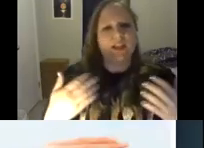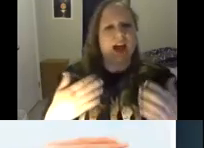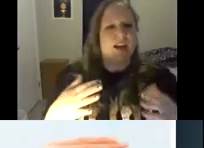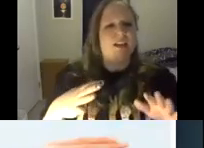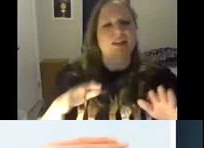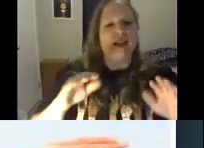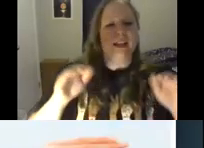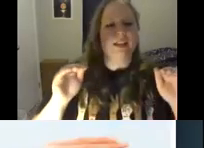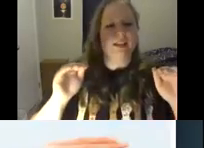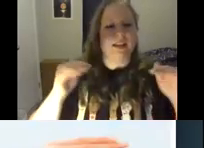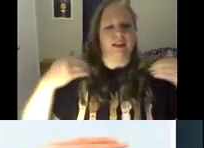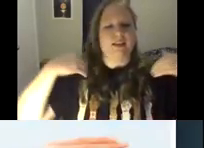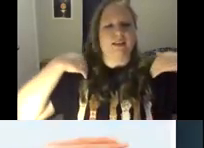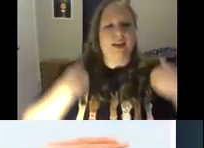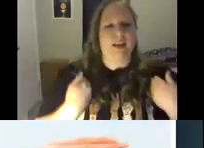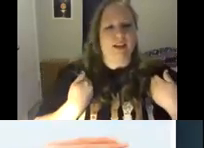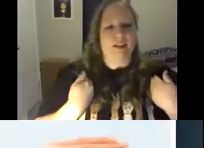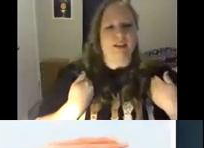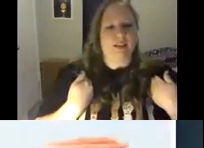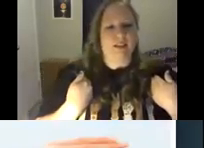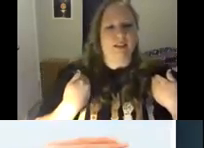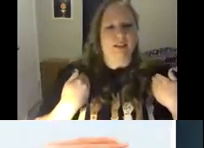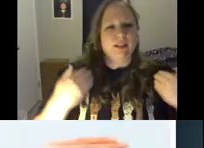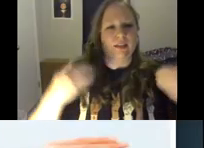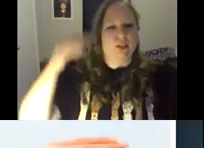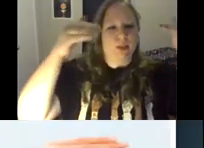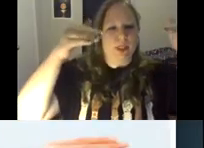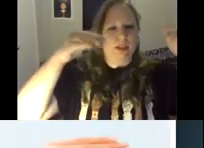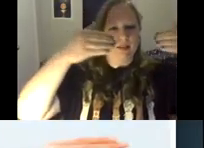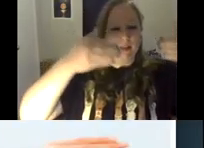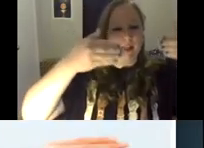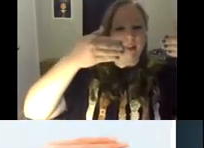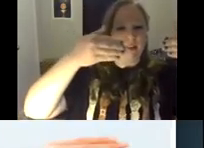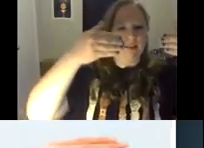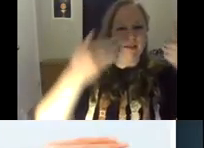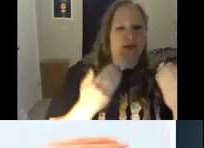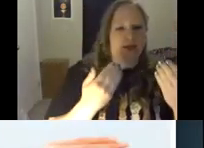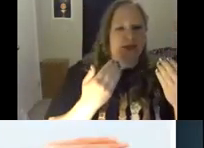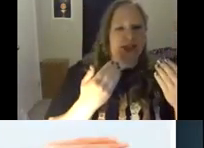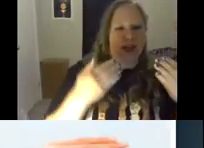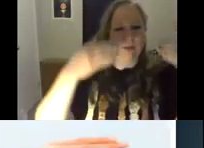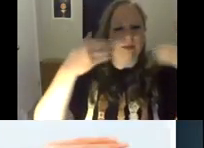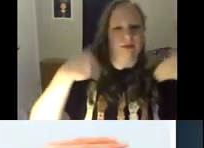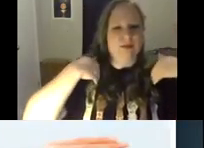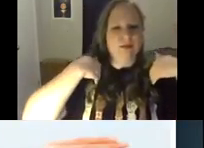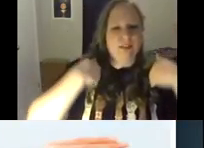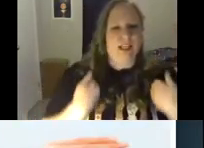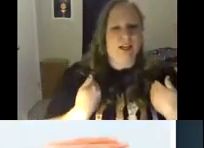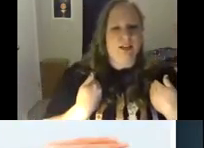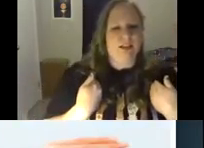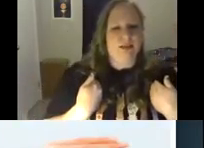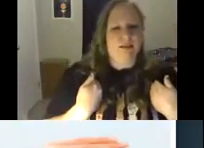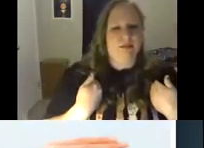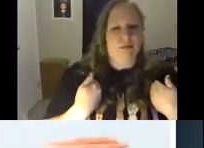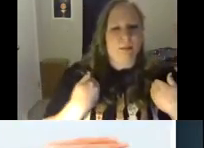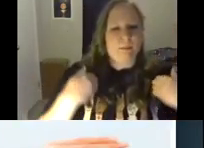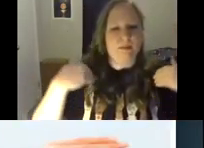Oh, tired is like tired. So be like down,